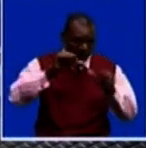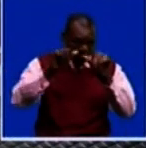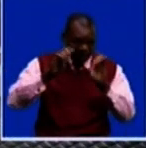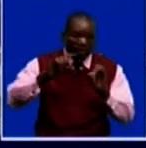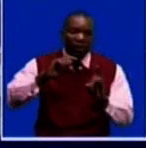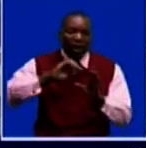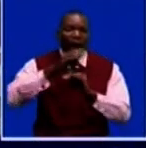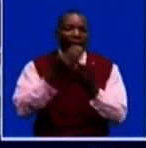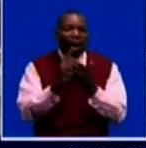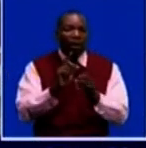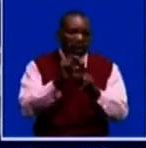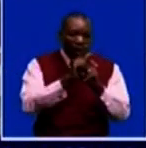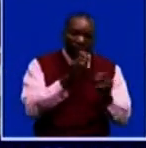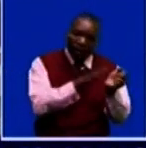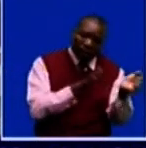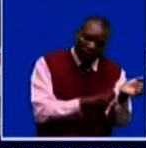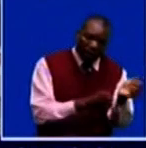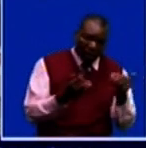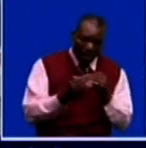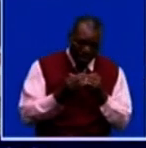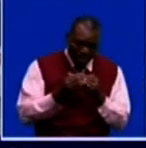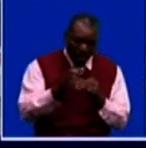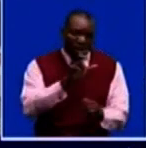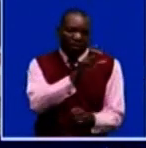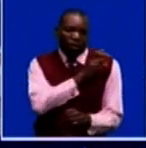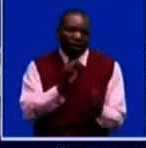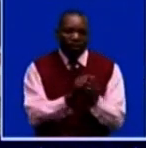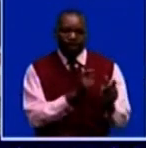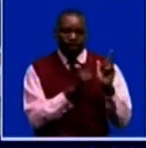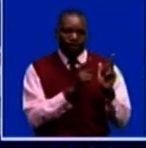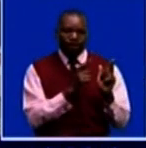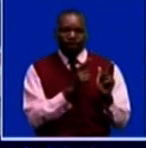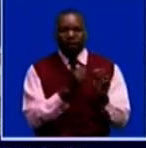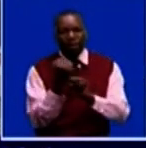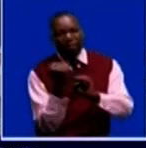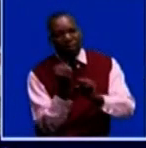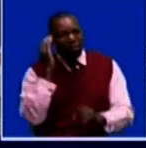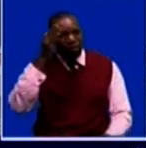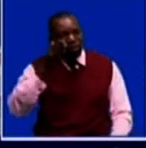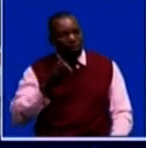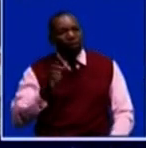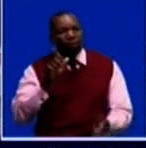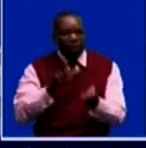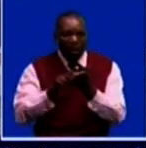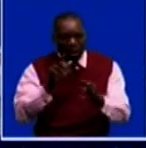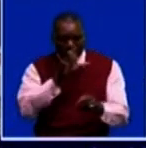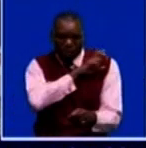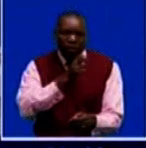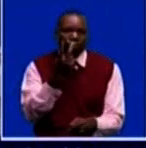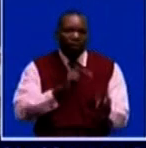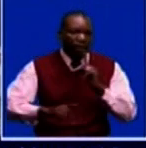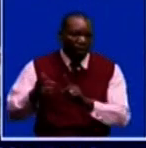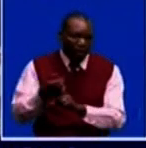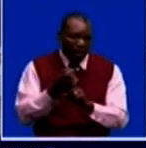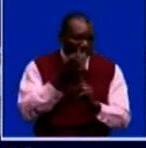examination storerooms will from now on be guarded by armed police officers. Police in Lusaka have apprehended 2